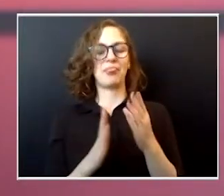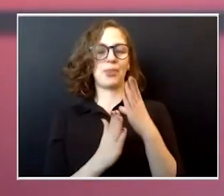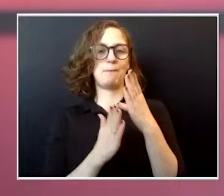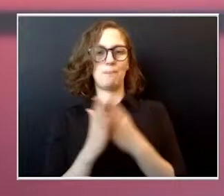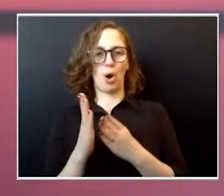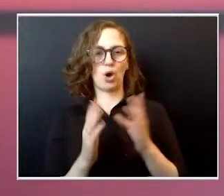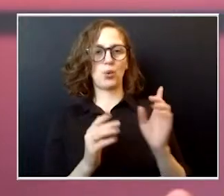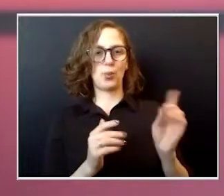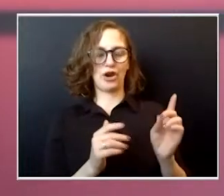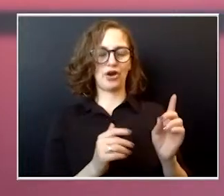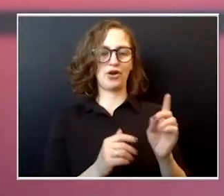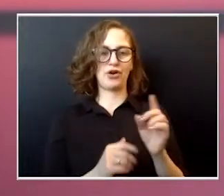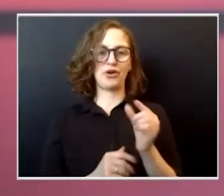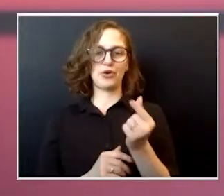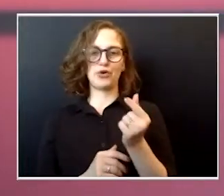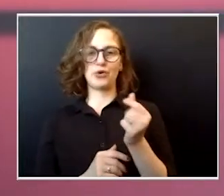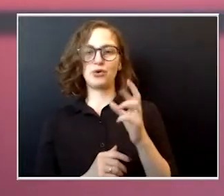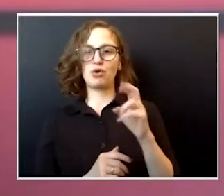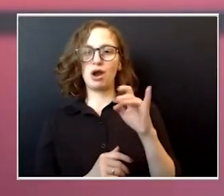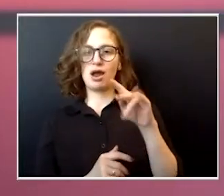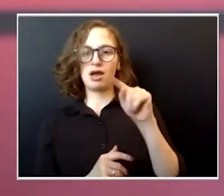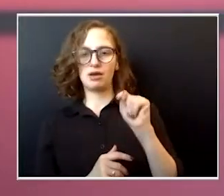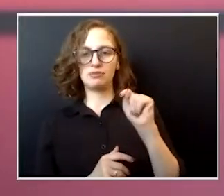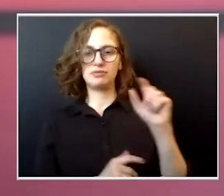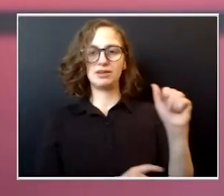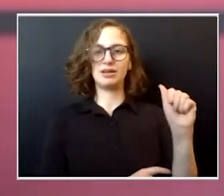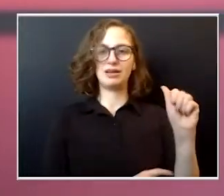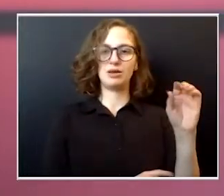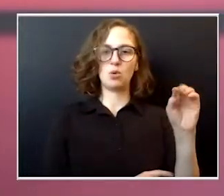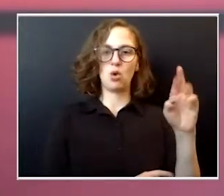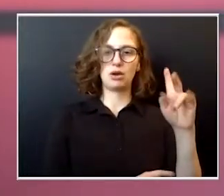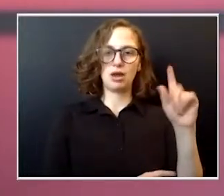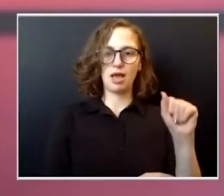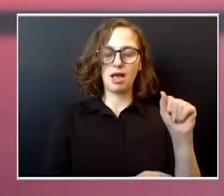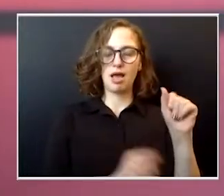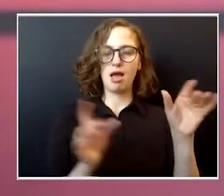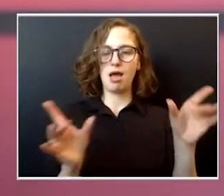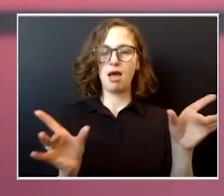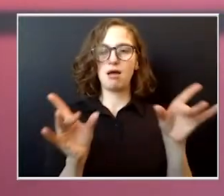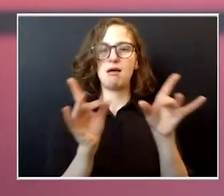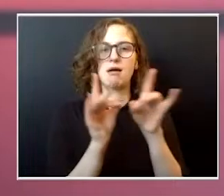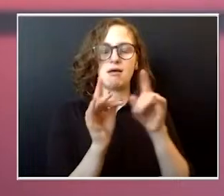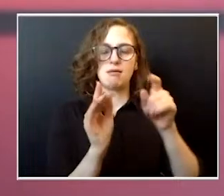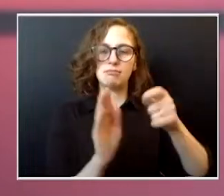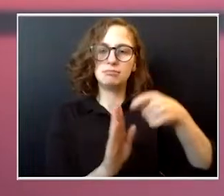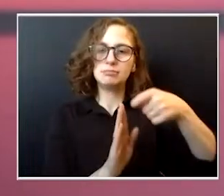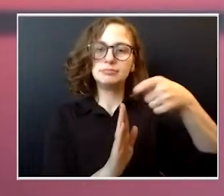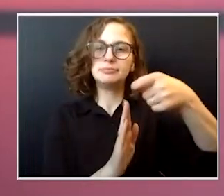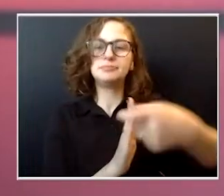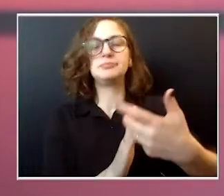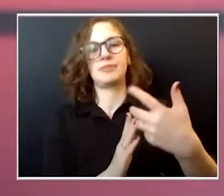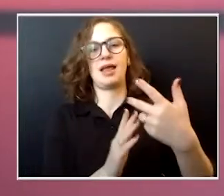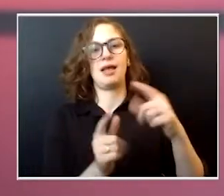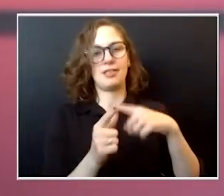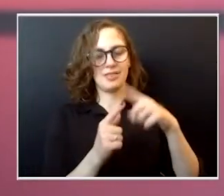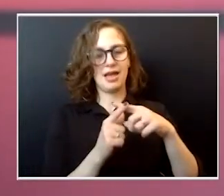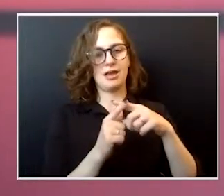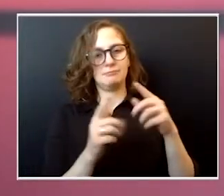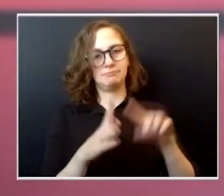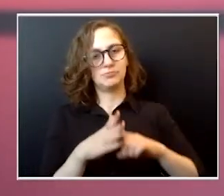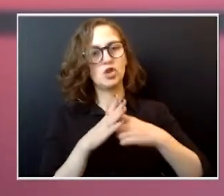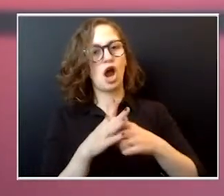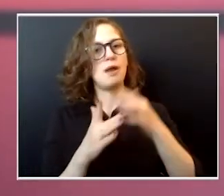aorta, and then reestablishing the blood flow to the brain. That takes 18 minutes. The operation